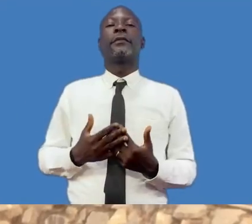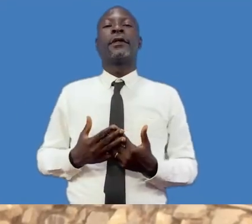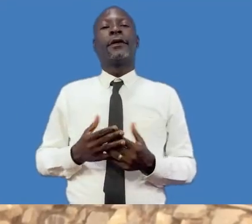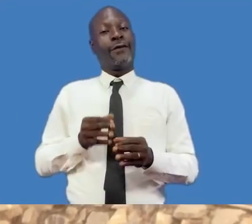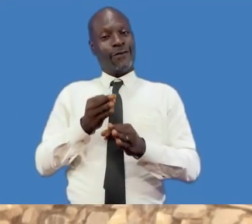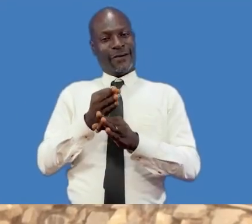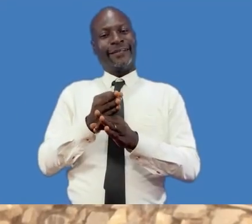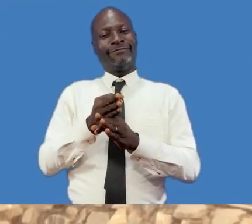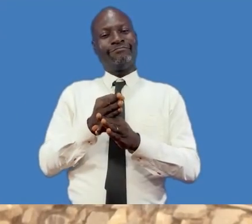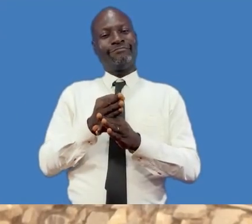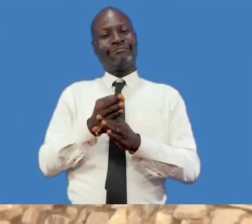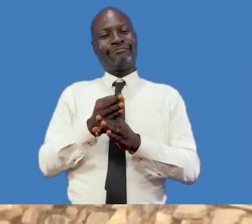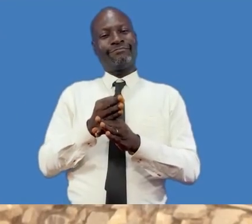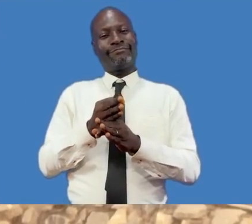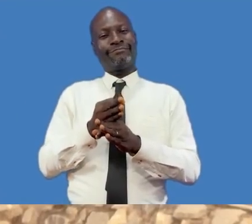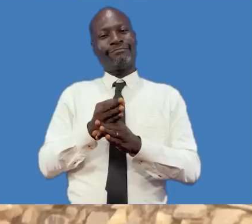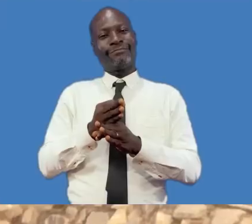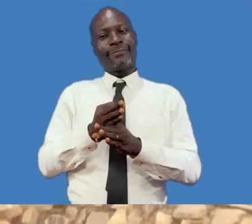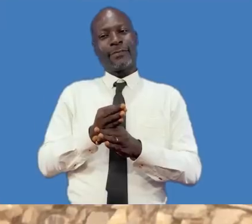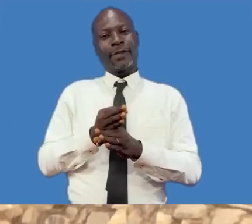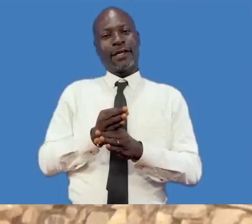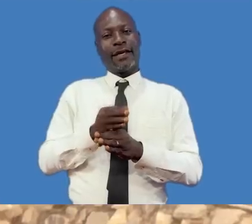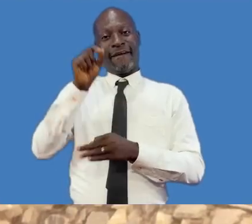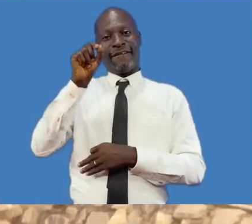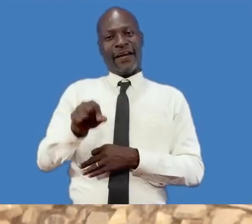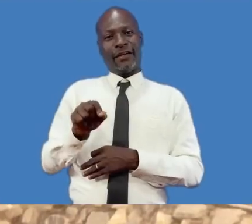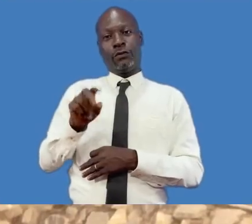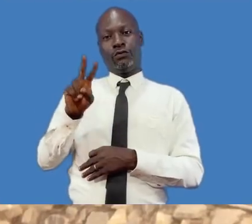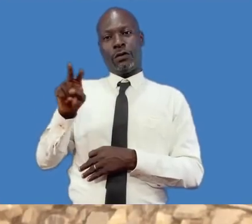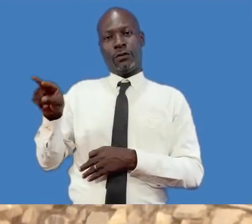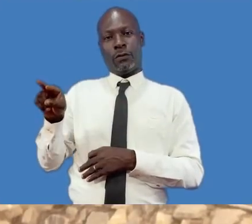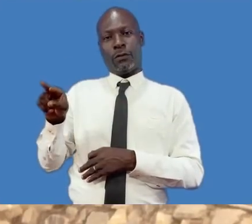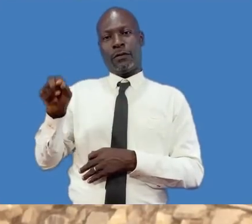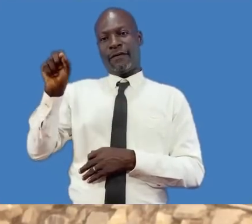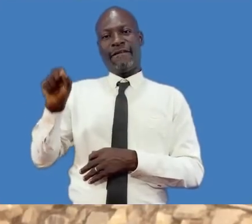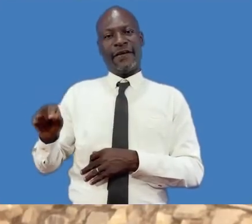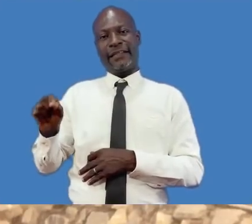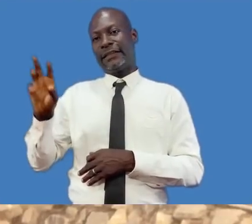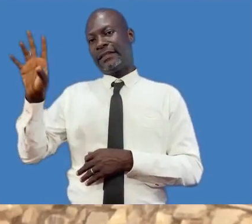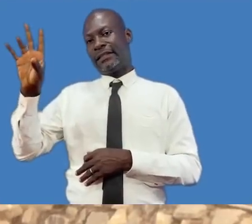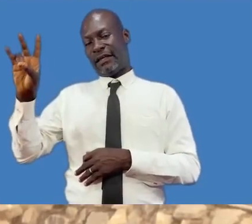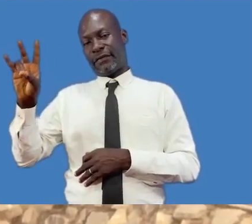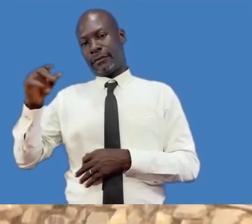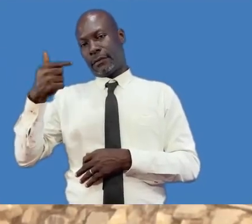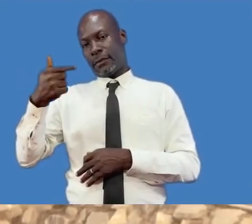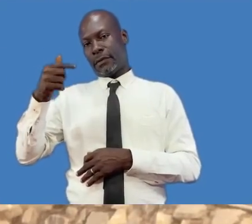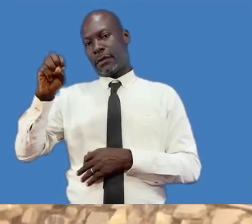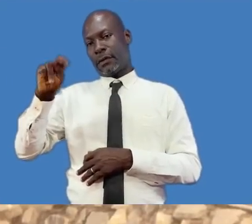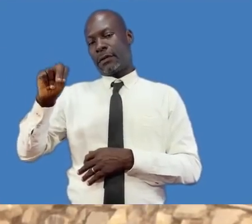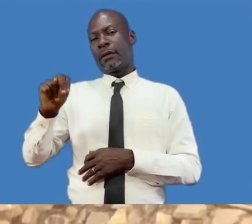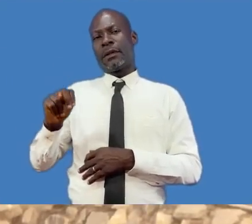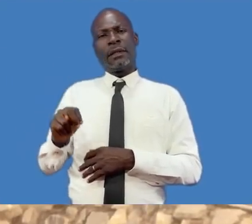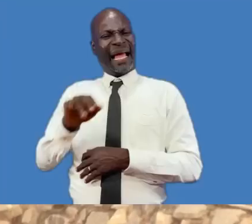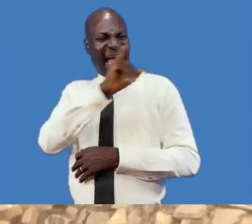gidie ensam 22 verse 7 genesis no na isaac bisale papa se